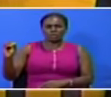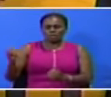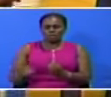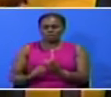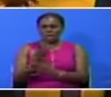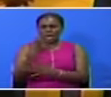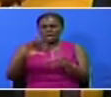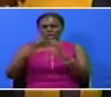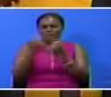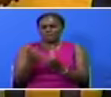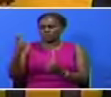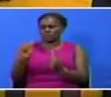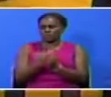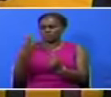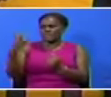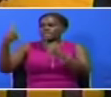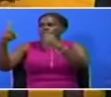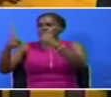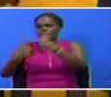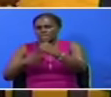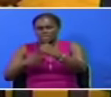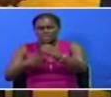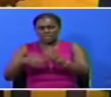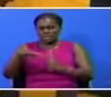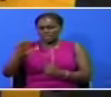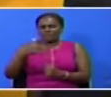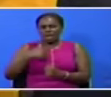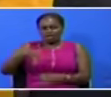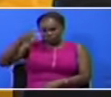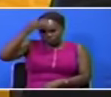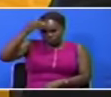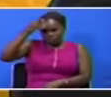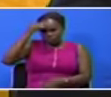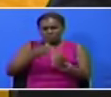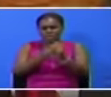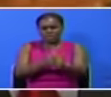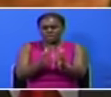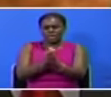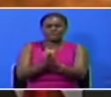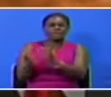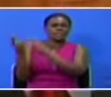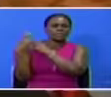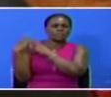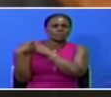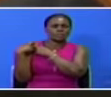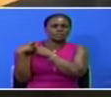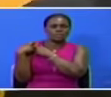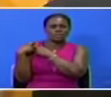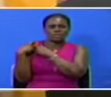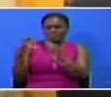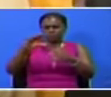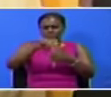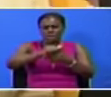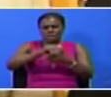of 2015 had 6 students who were equipped with lessons of leadership and responsibility. The students were attached